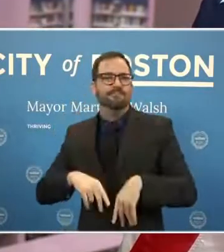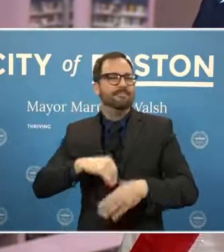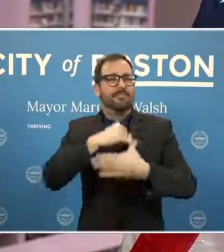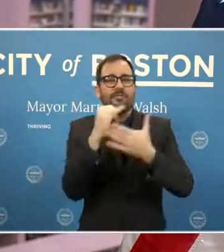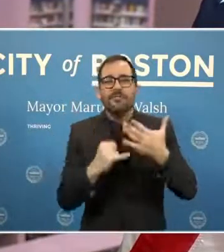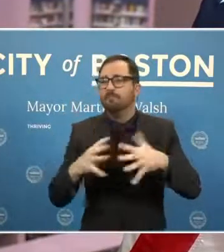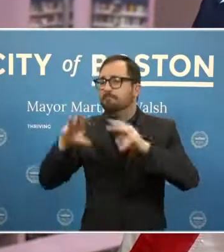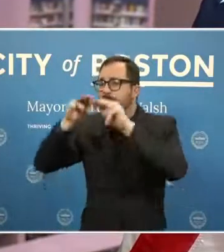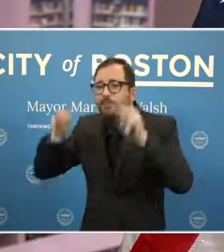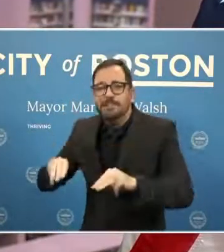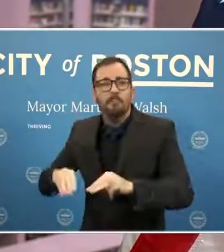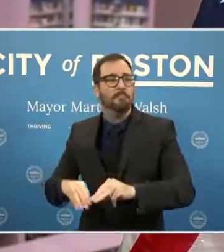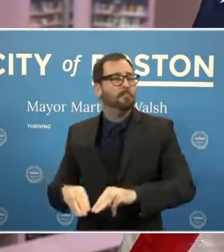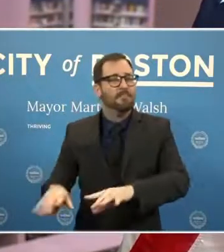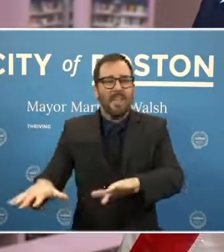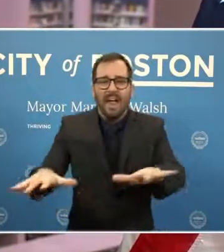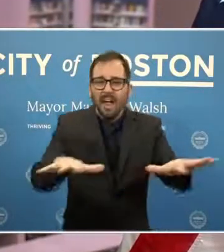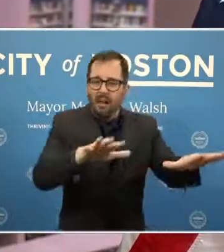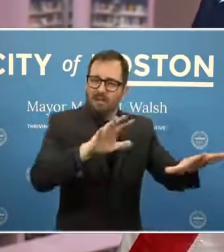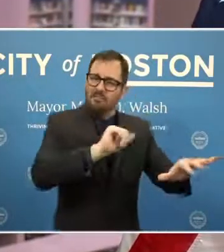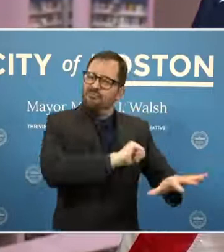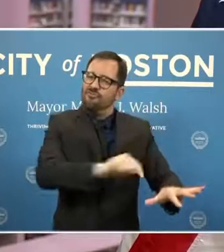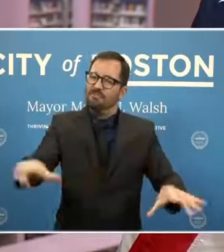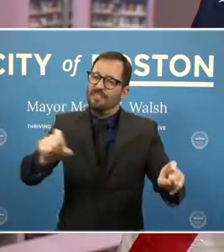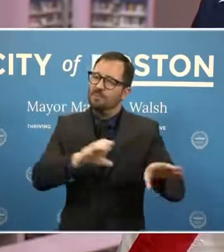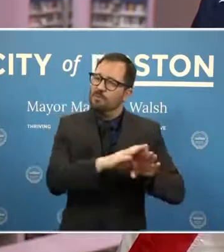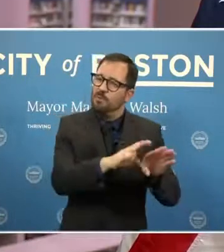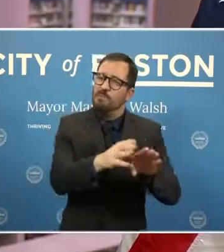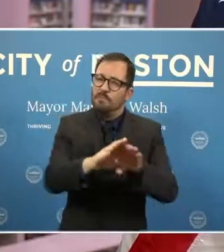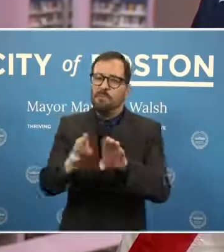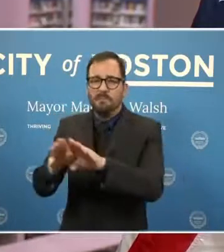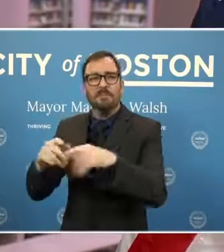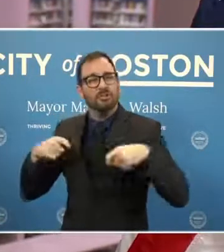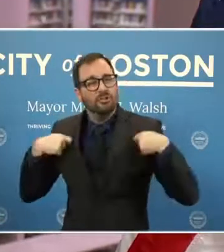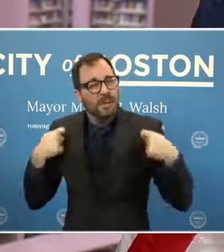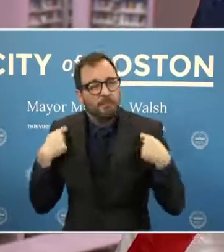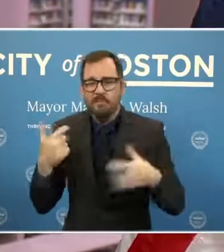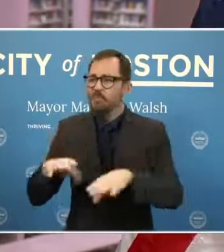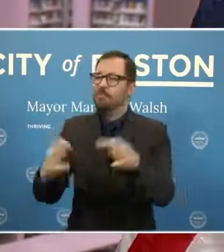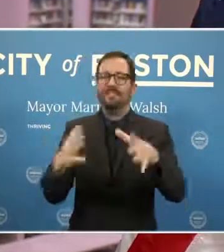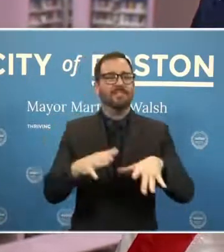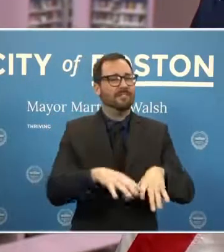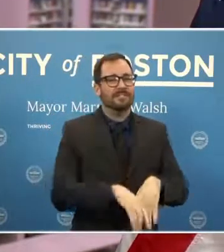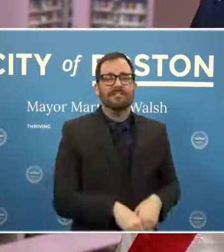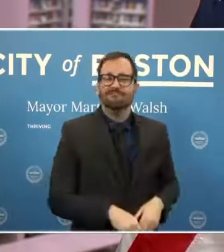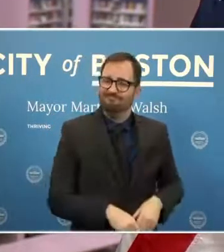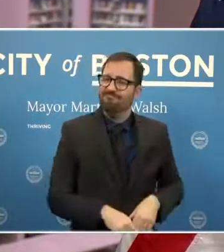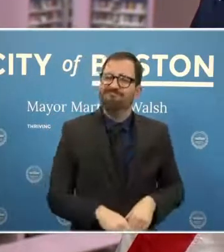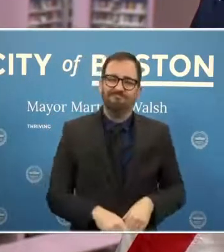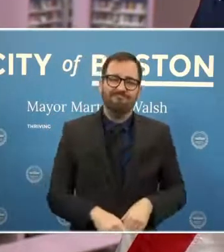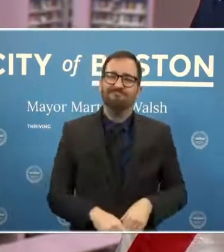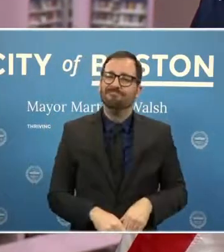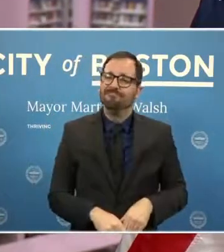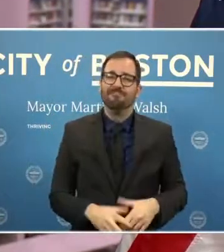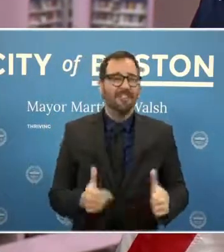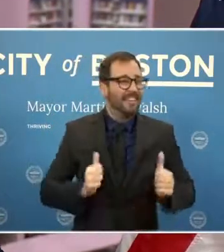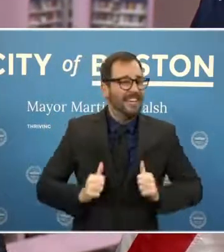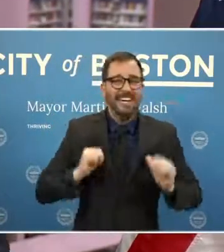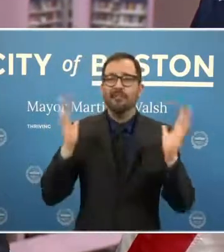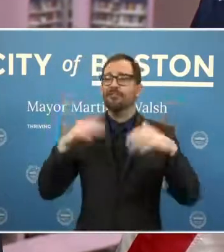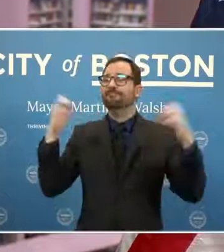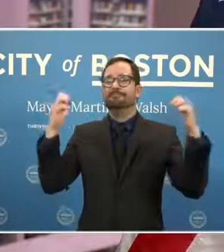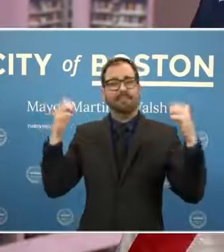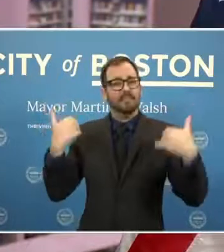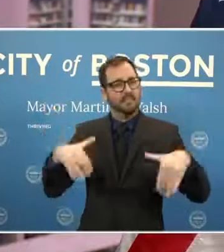special, along with the hotels and museums and theaters that tell our story and bring visitors into our city. We'll do that